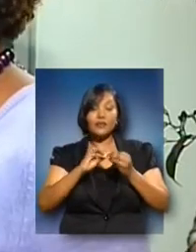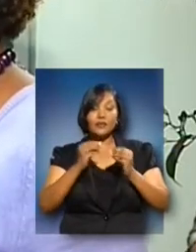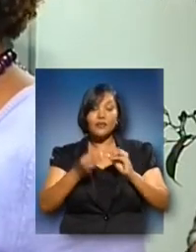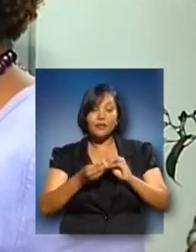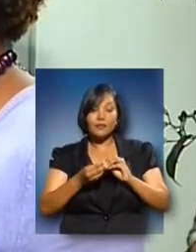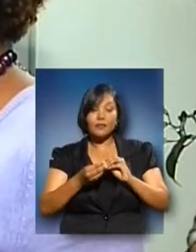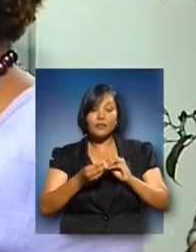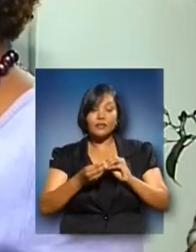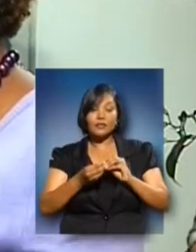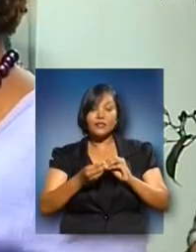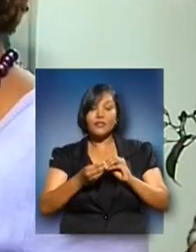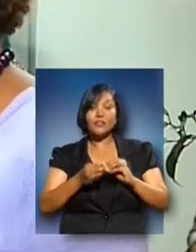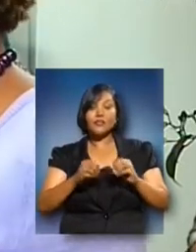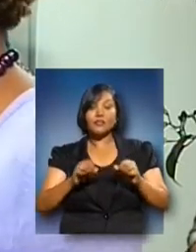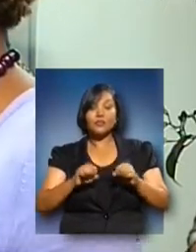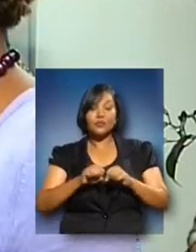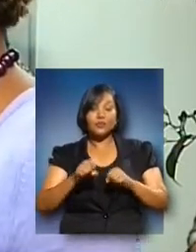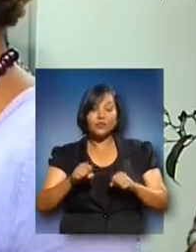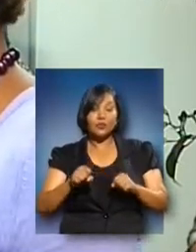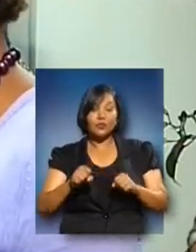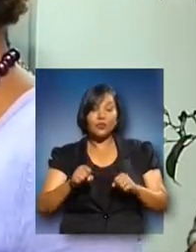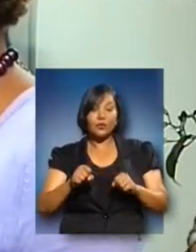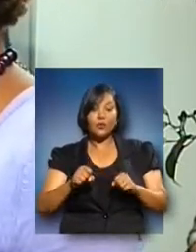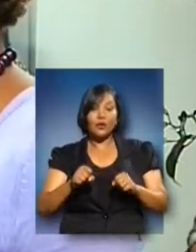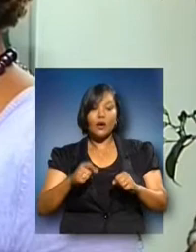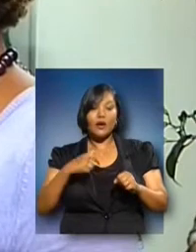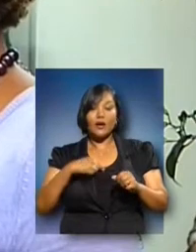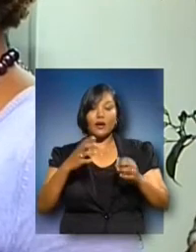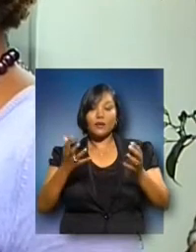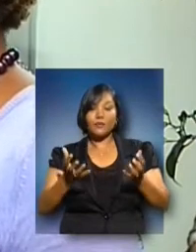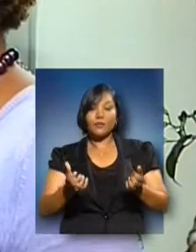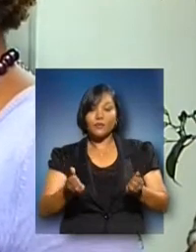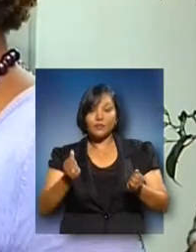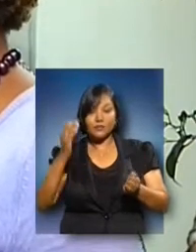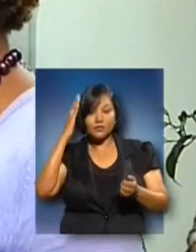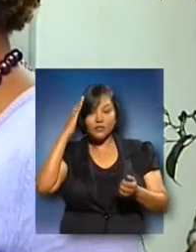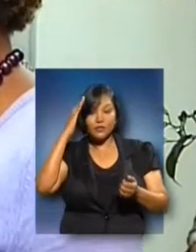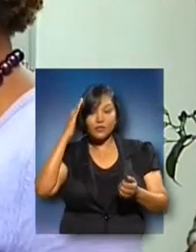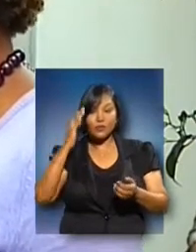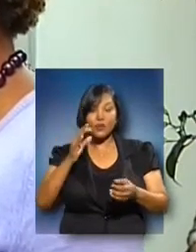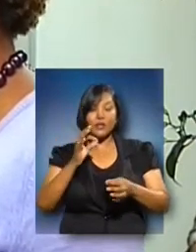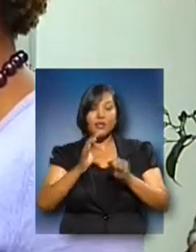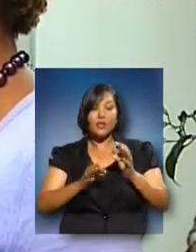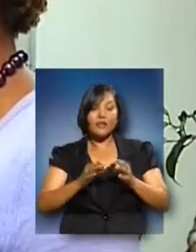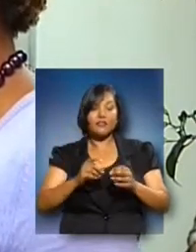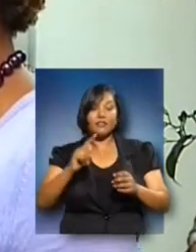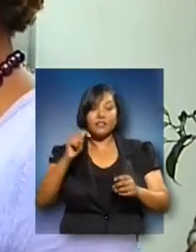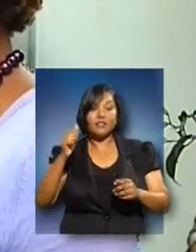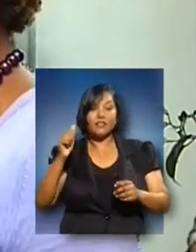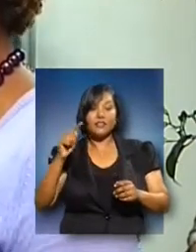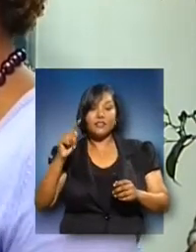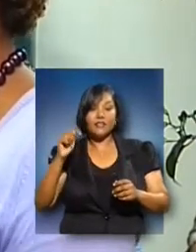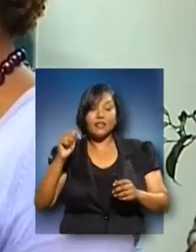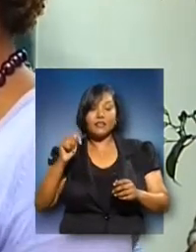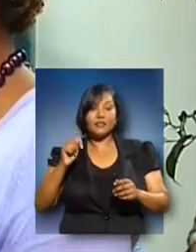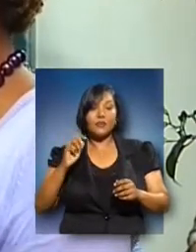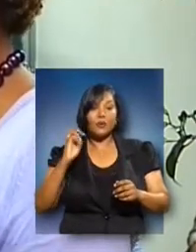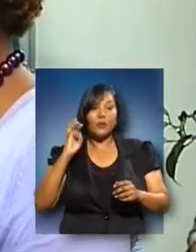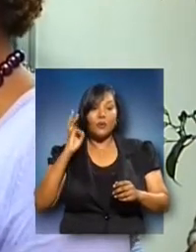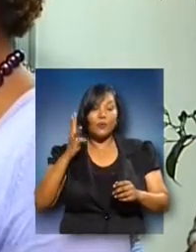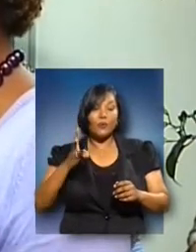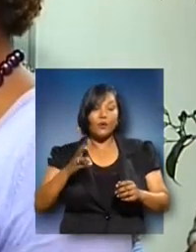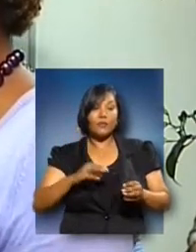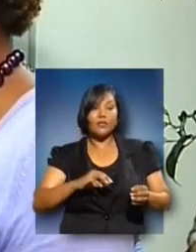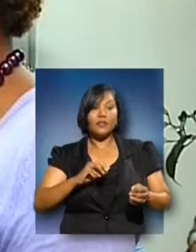actual statistics, no real analysis being conducted. So is Tatt going to consider that